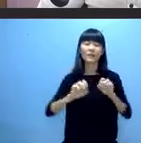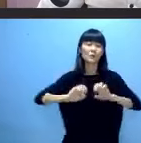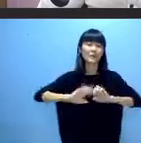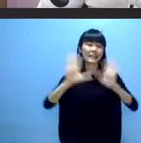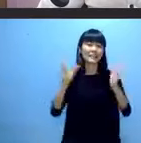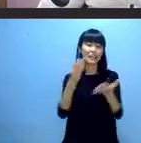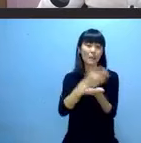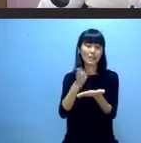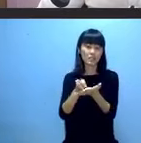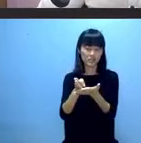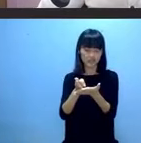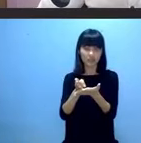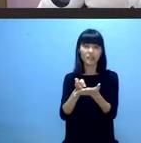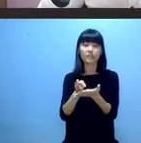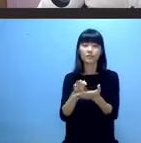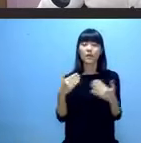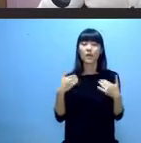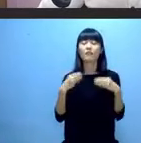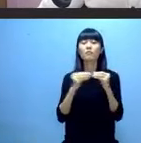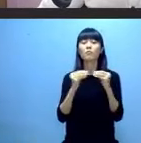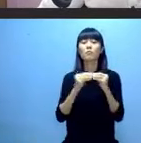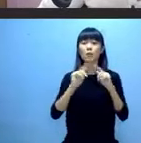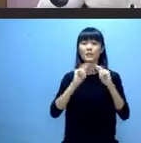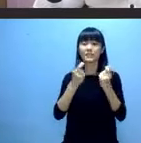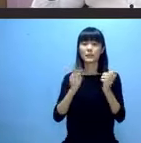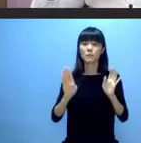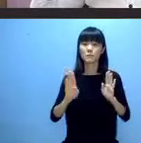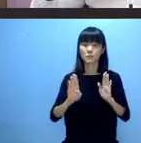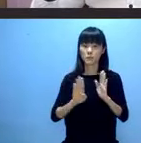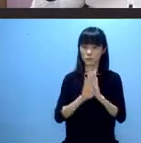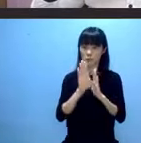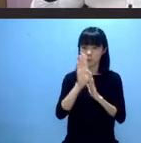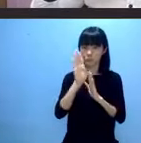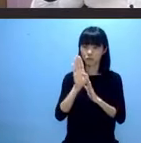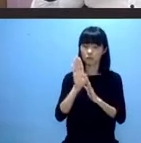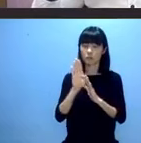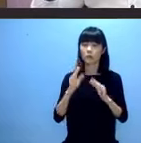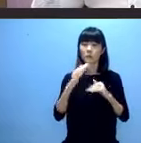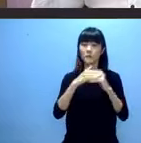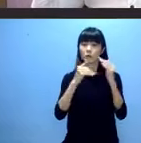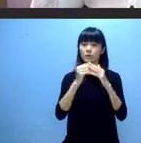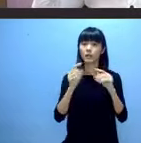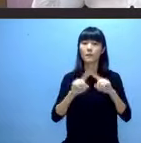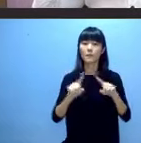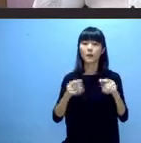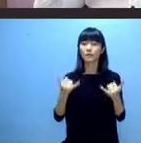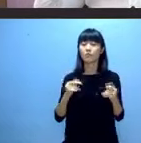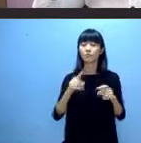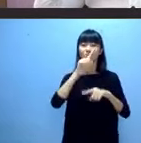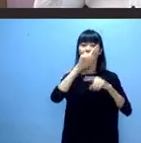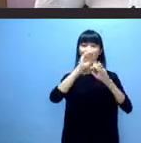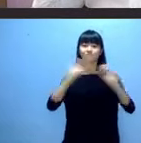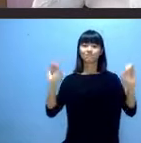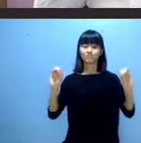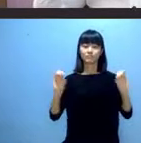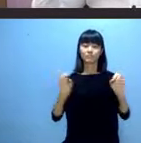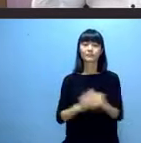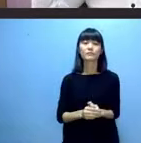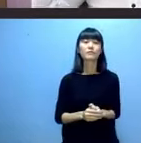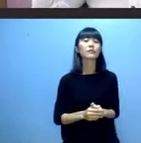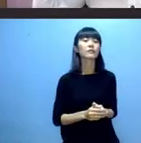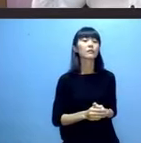but we just had completely zero requests. Yeah. So what you're saying is this potentially hit at the absolute